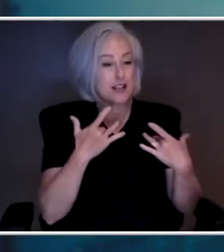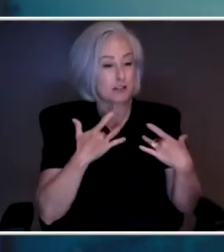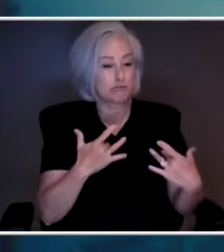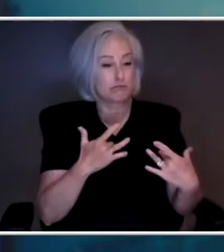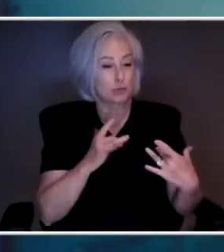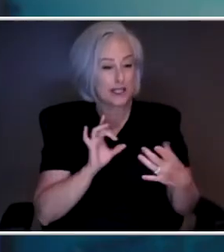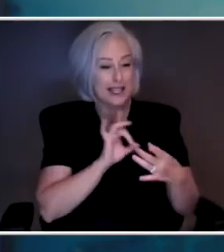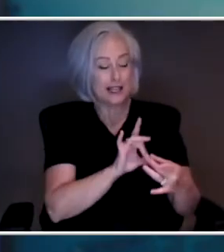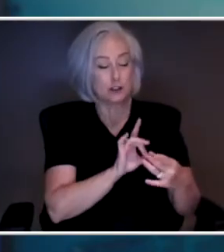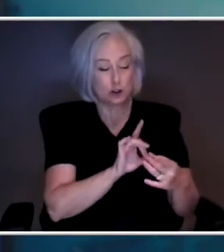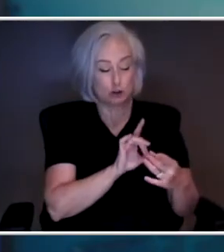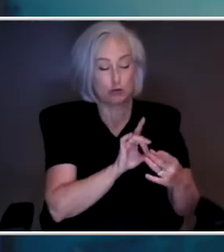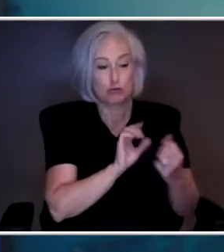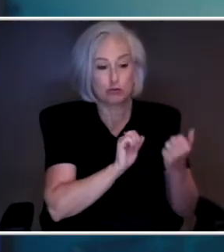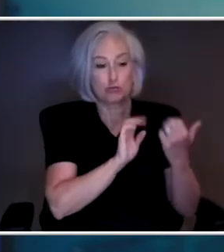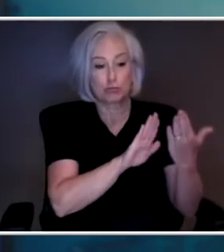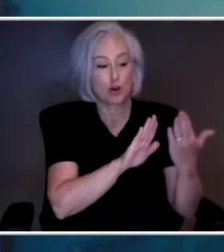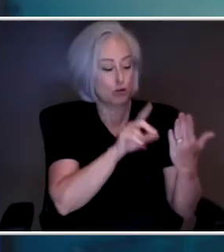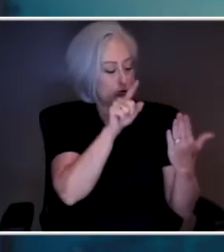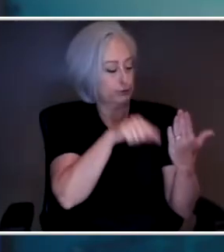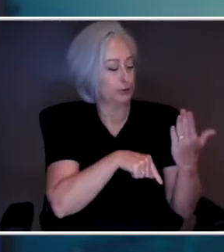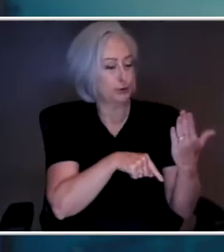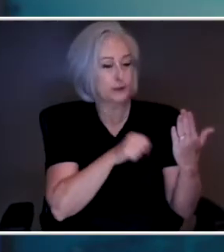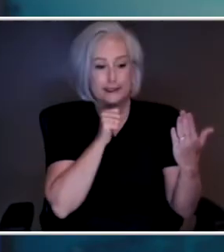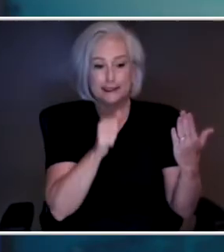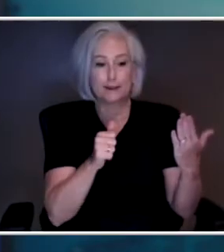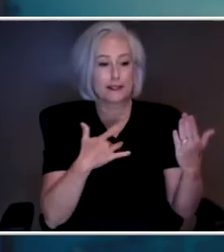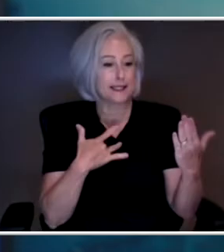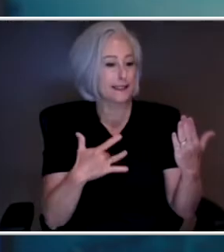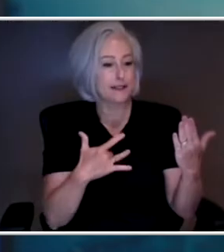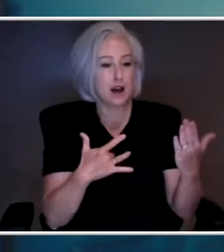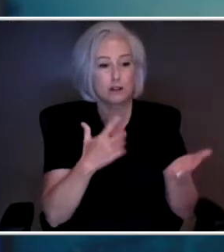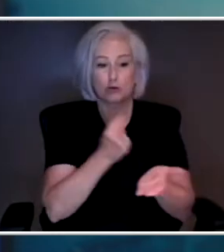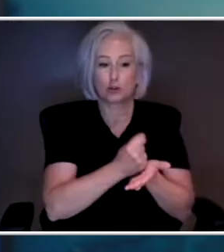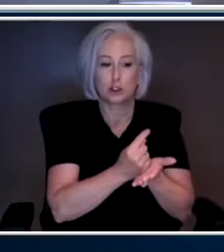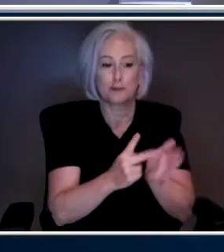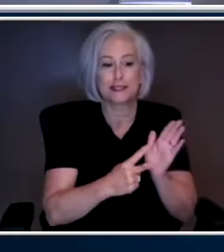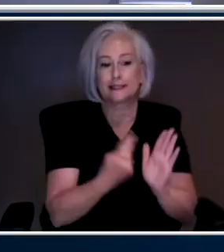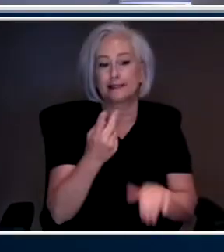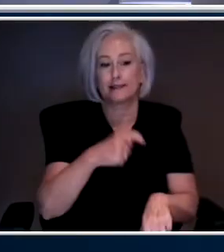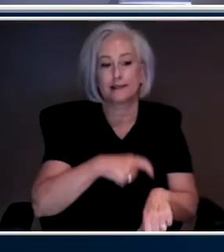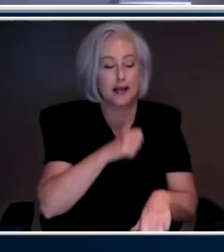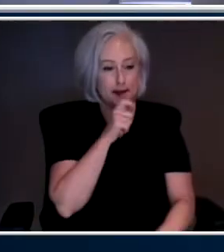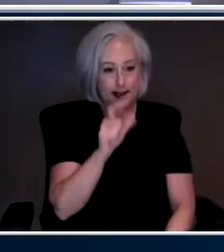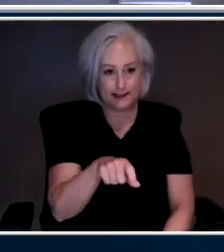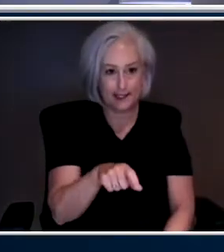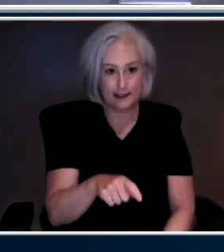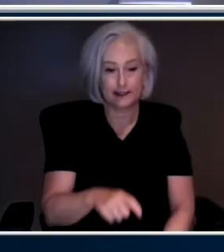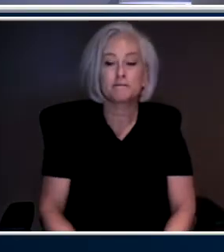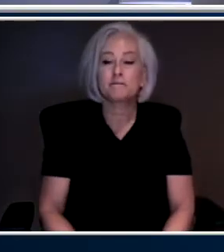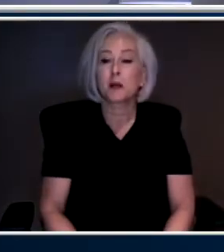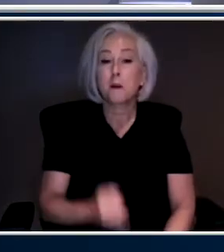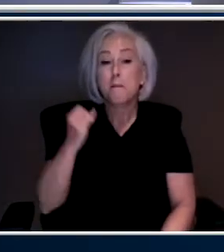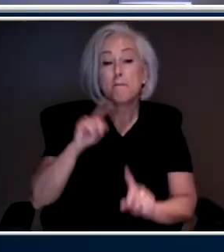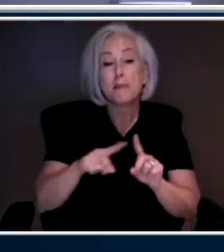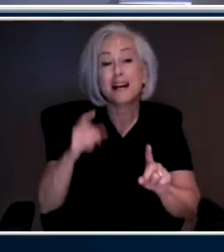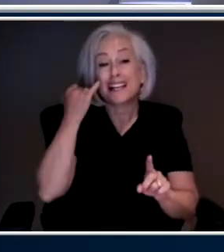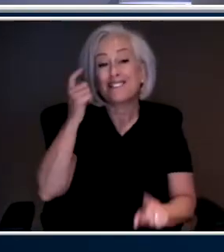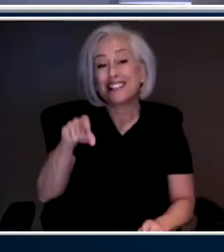it starts to grow, we could bring her back in, but I don't anticipate that. Don't see that happening. Yeah. Dr. Mattering, what's the takeaway today from this